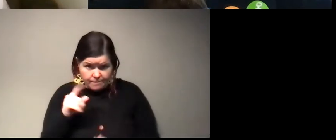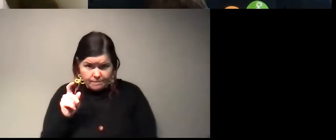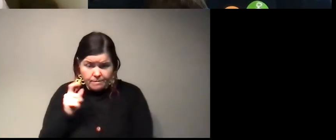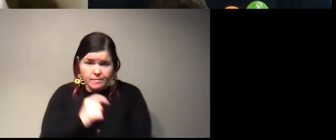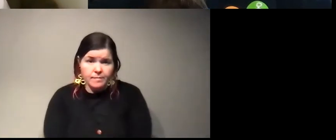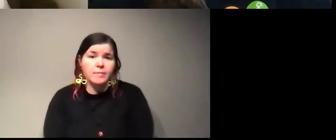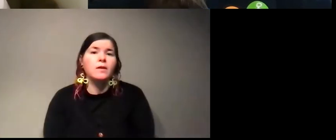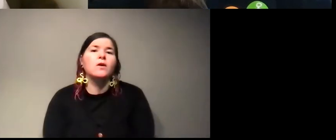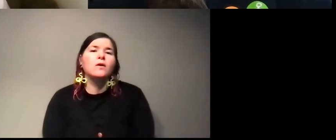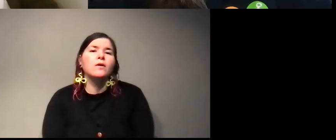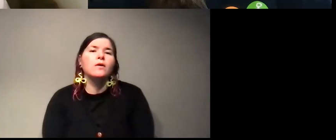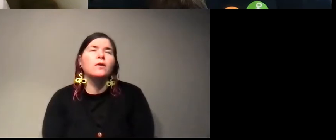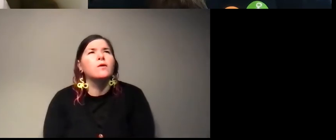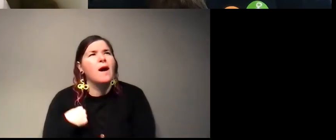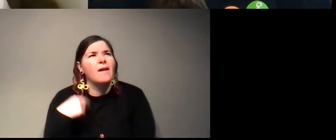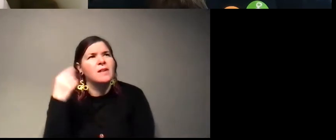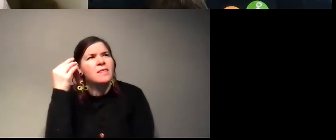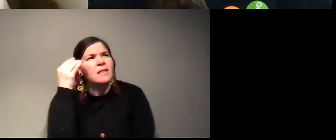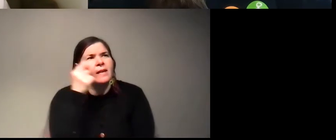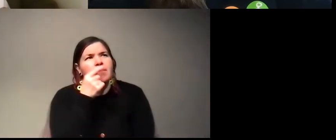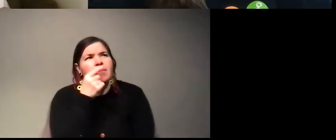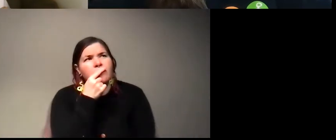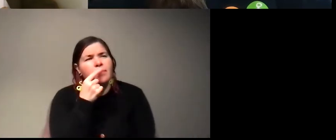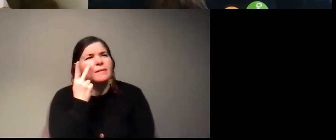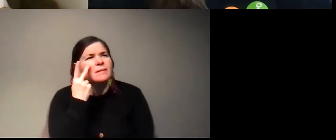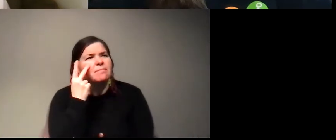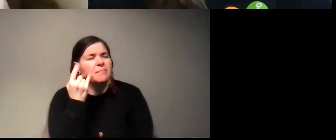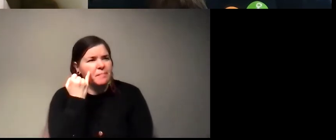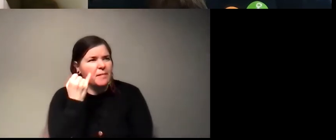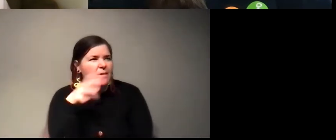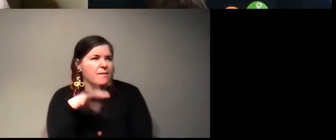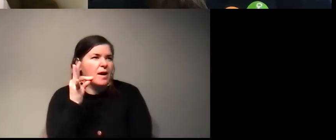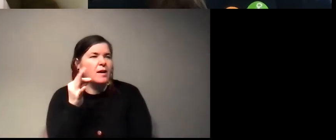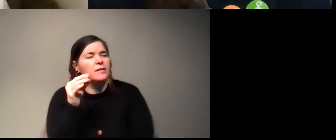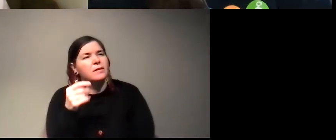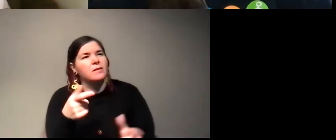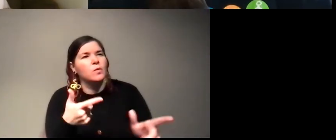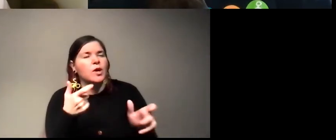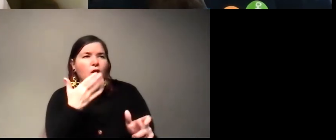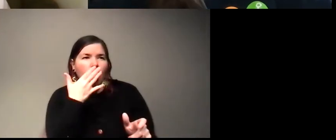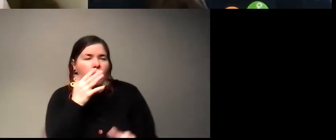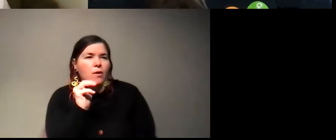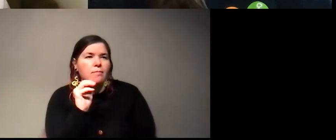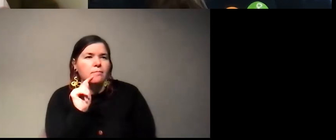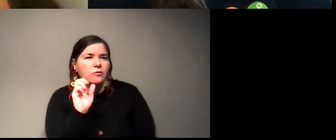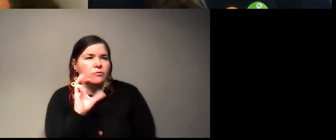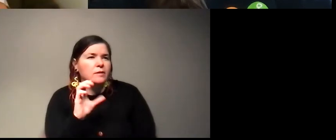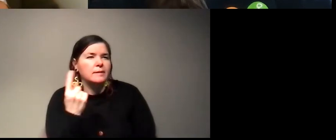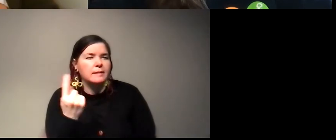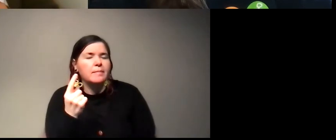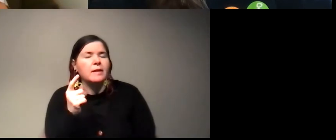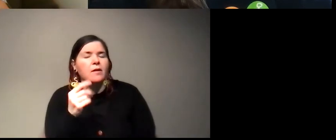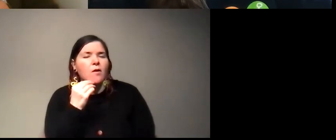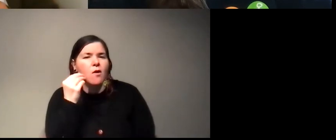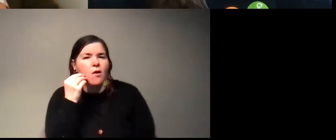Oh, I'd have to think about that. I'll see if I can find a really quick like colorimetric thing that people can do at home. So keep